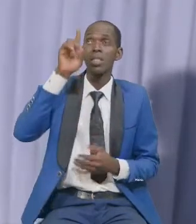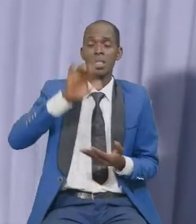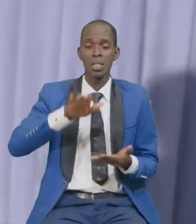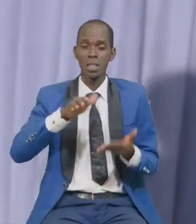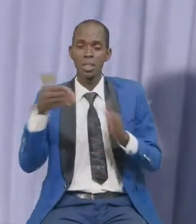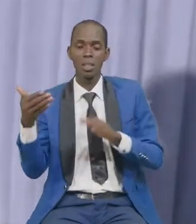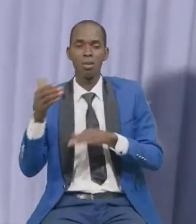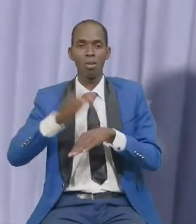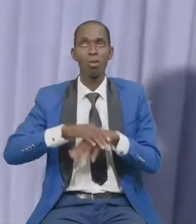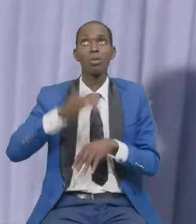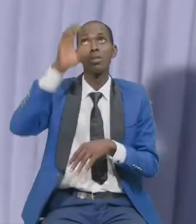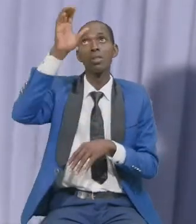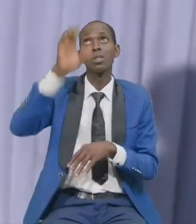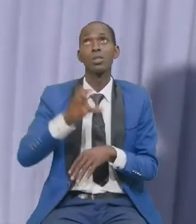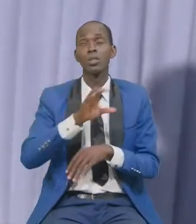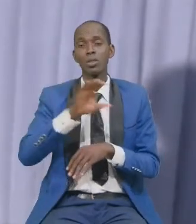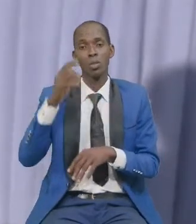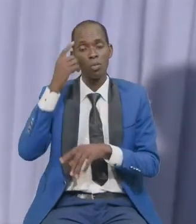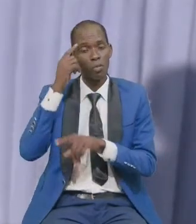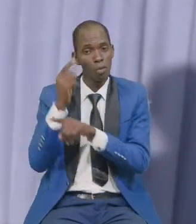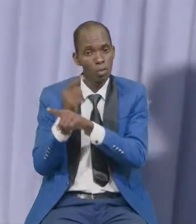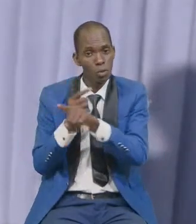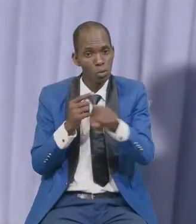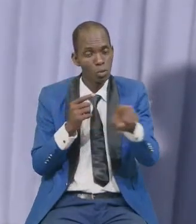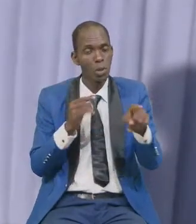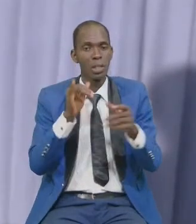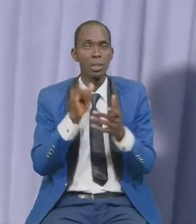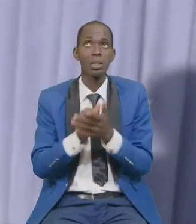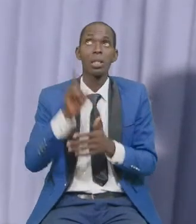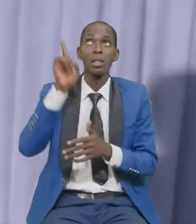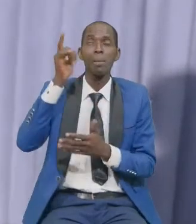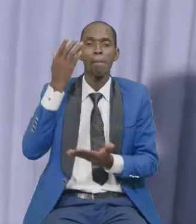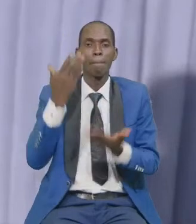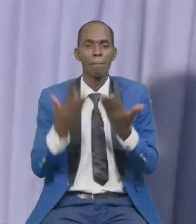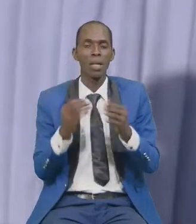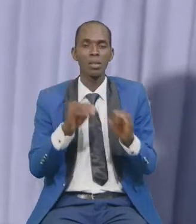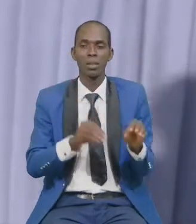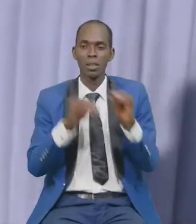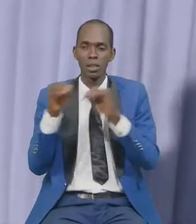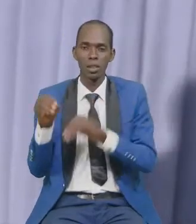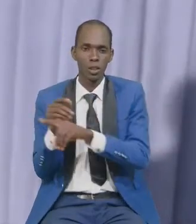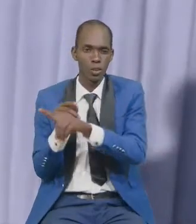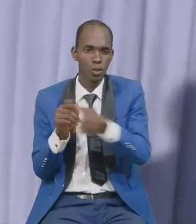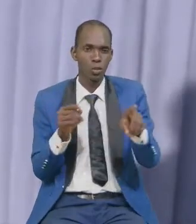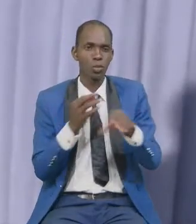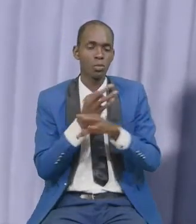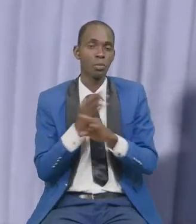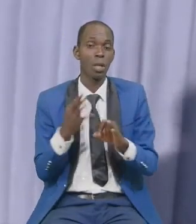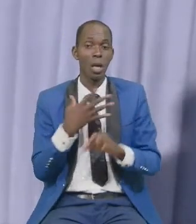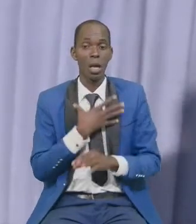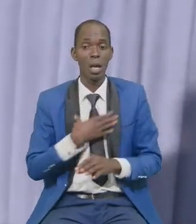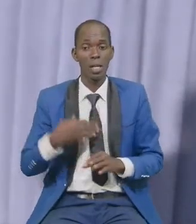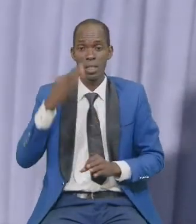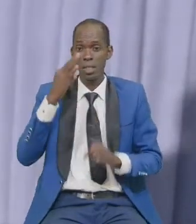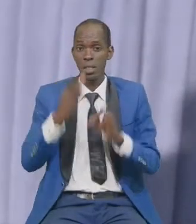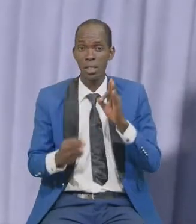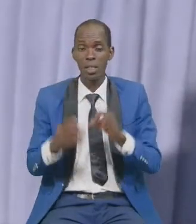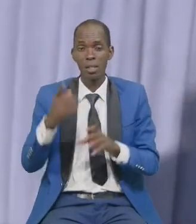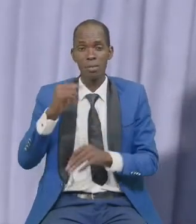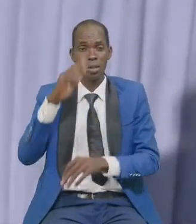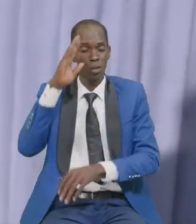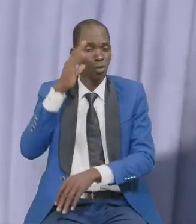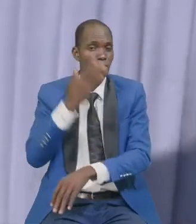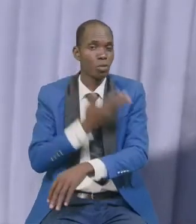you, that he might set you free. And if the Son shall